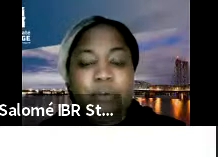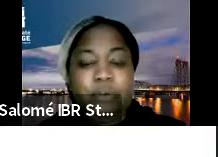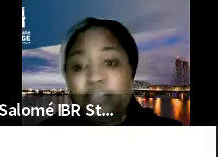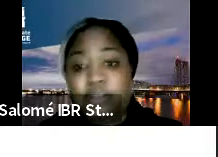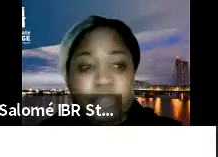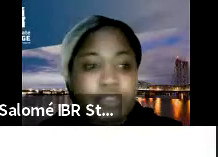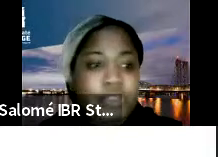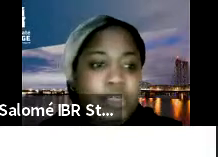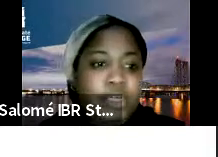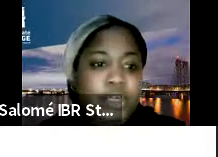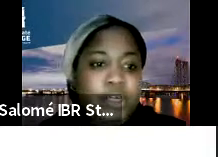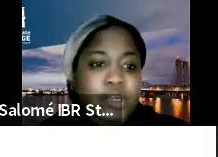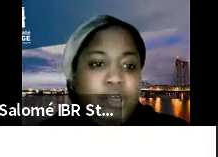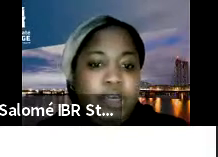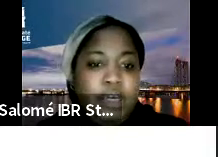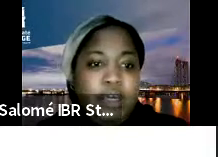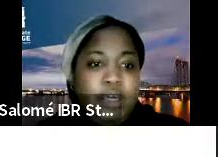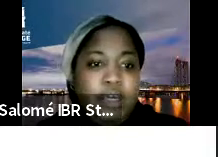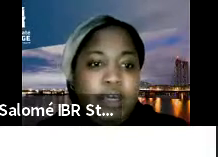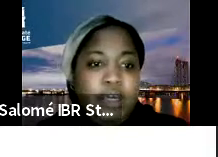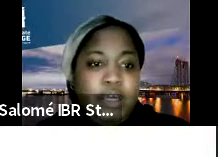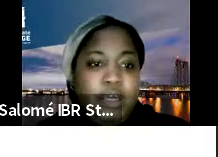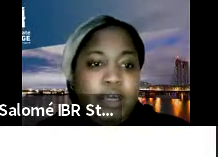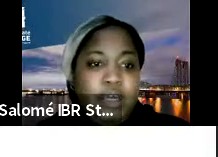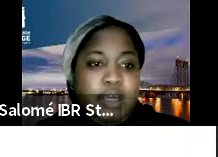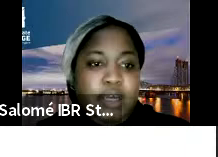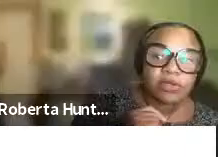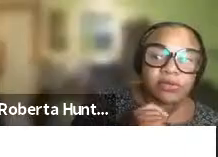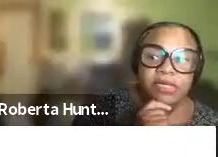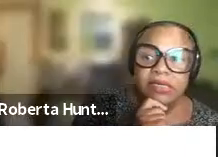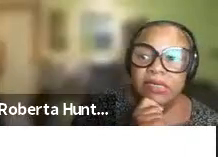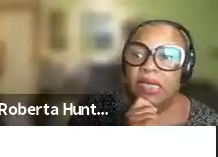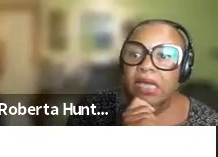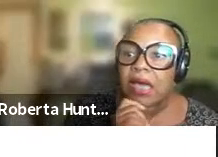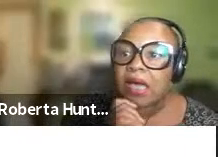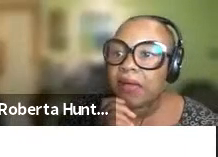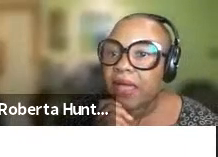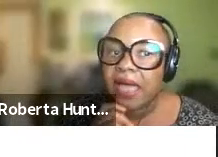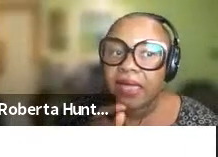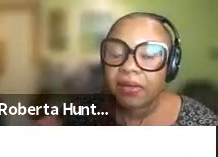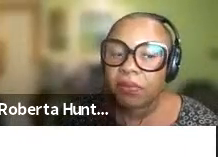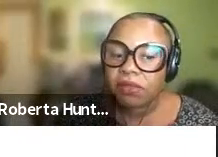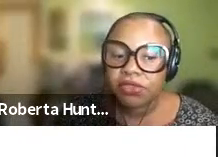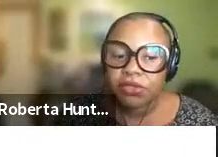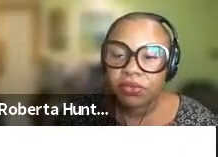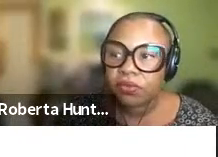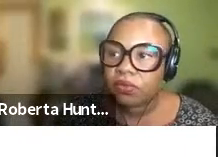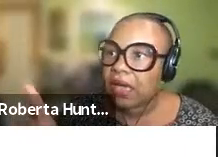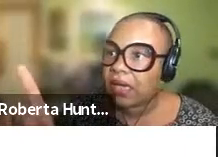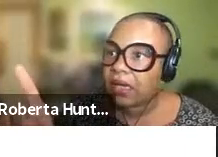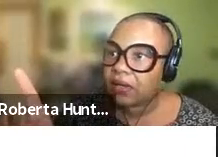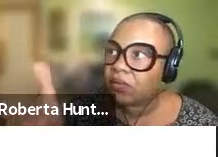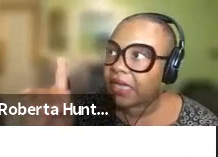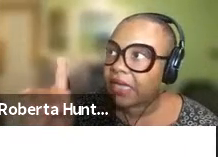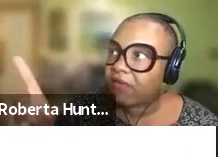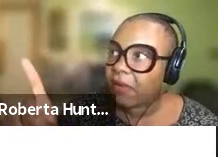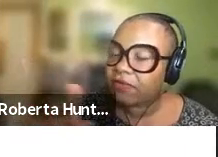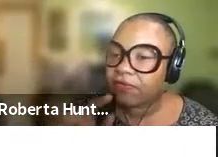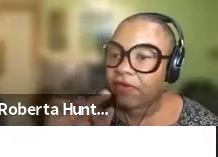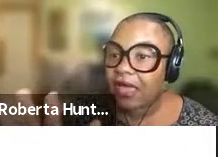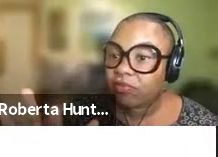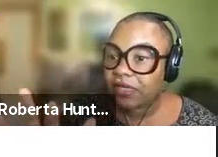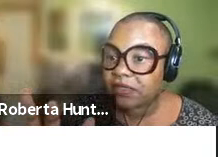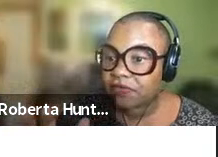reliance on the bridge. Next slide, please. Salome, Yes. I want to, we have